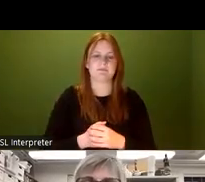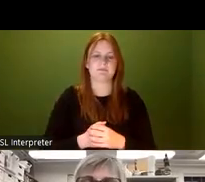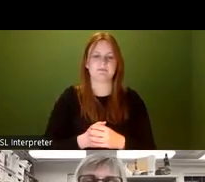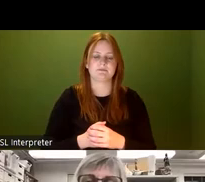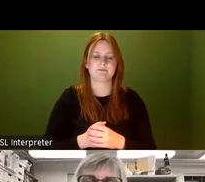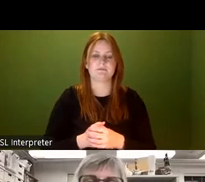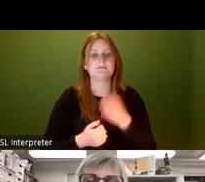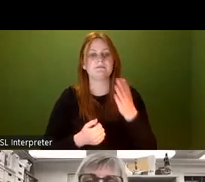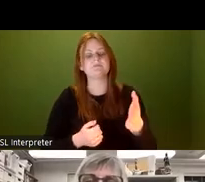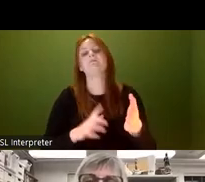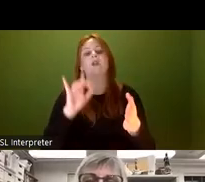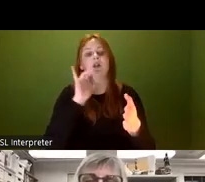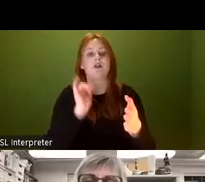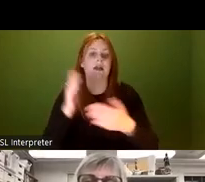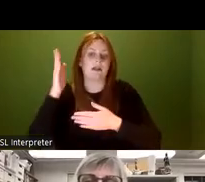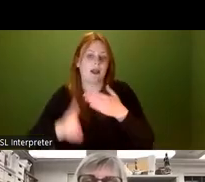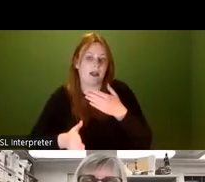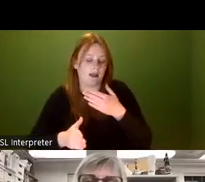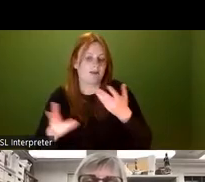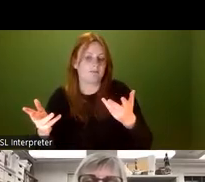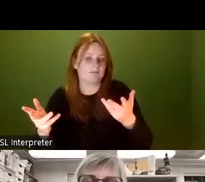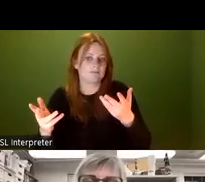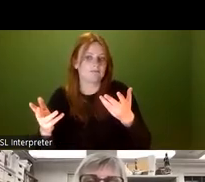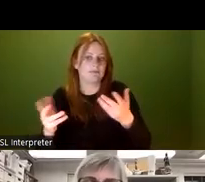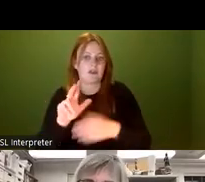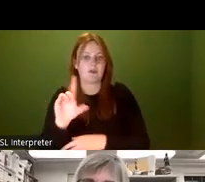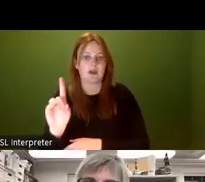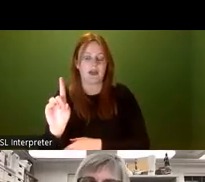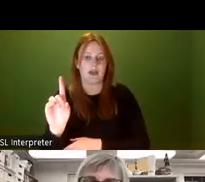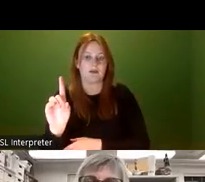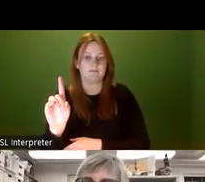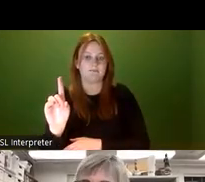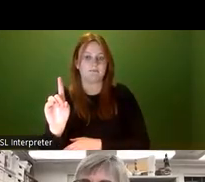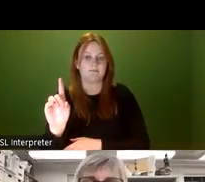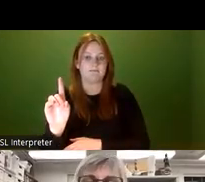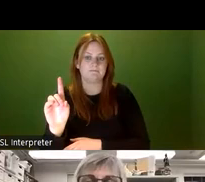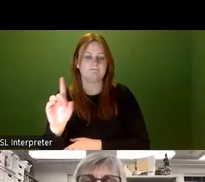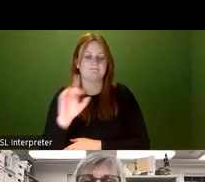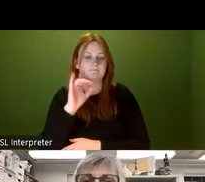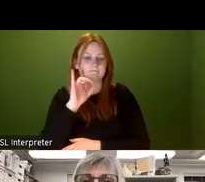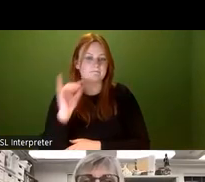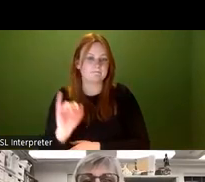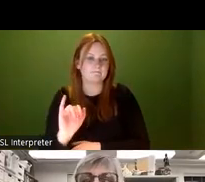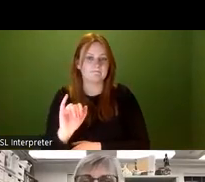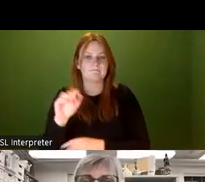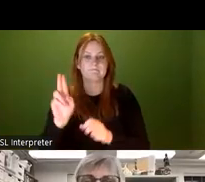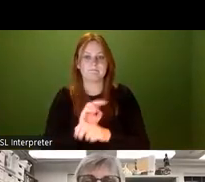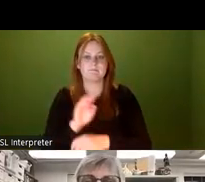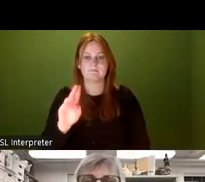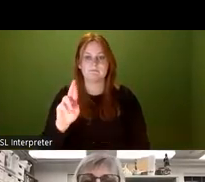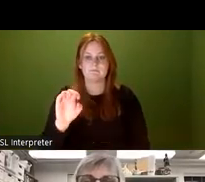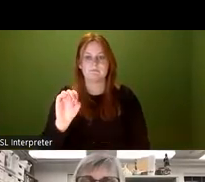was the end result of the 3D model making its 3D printed bronze.